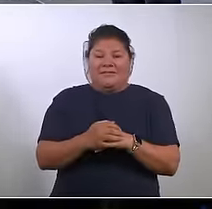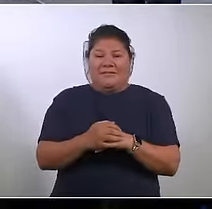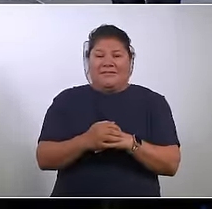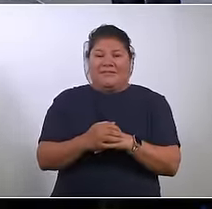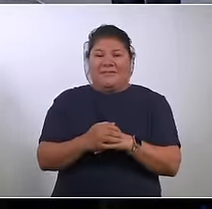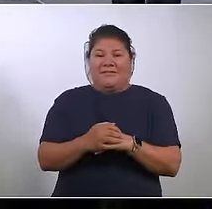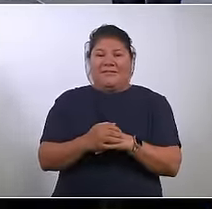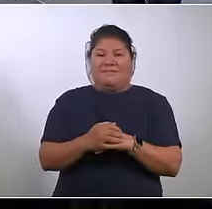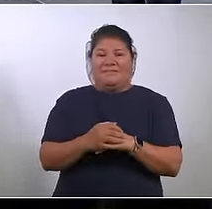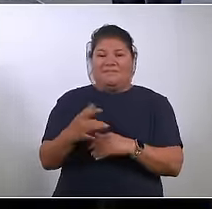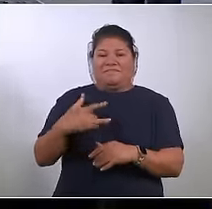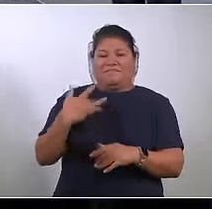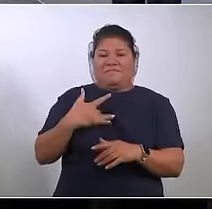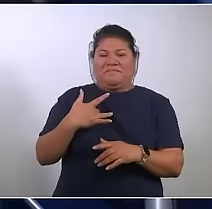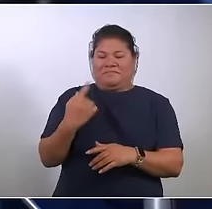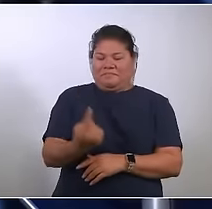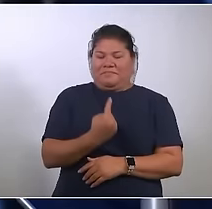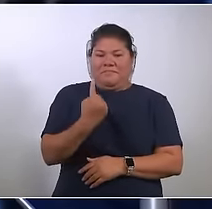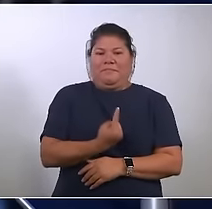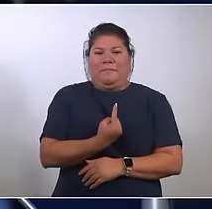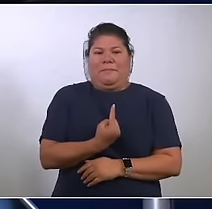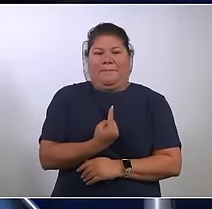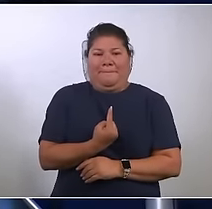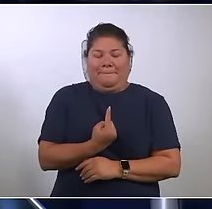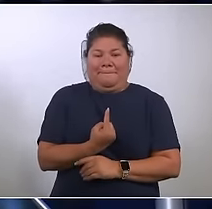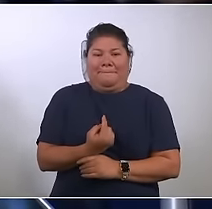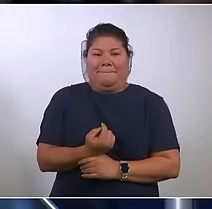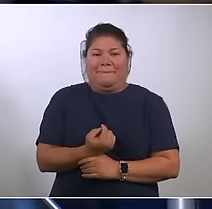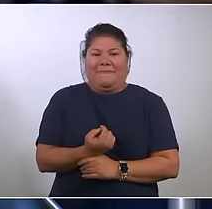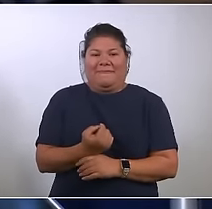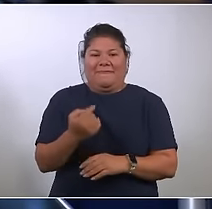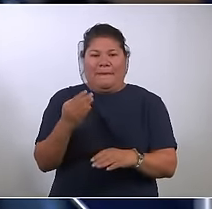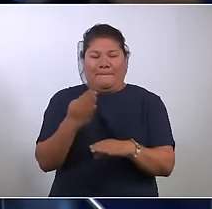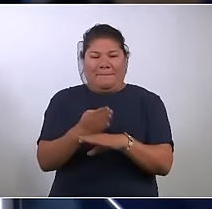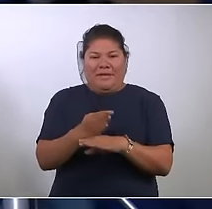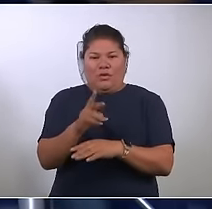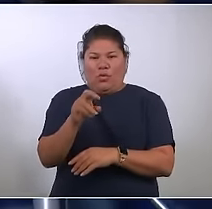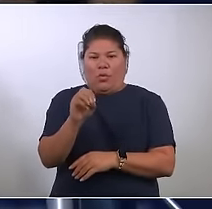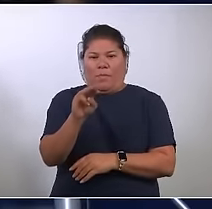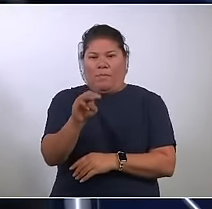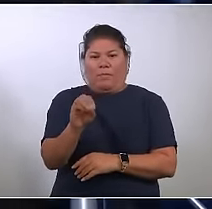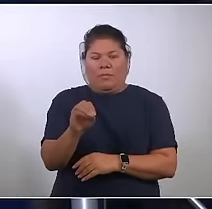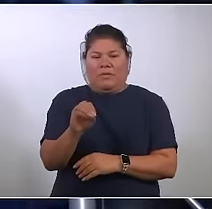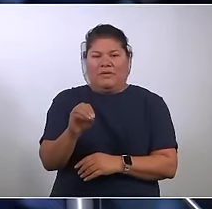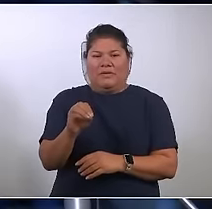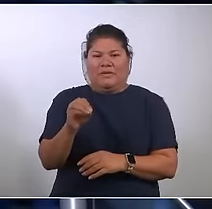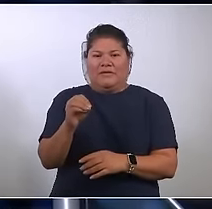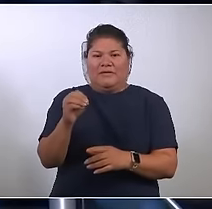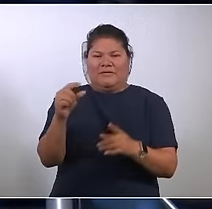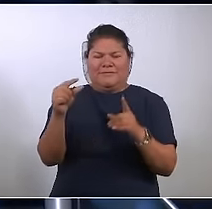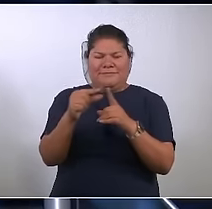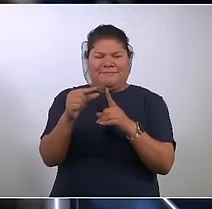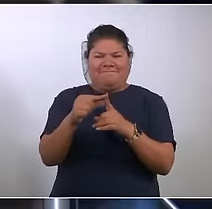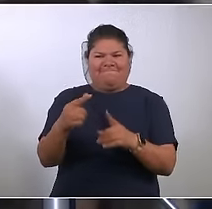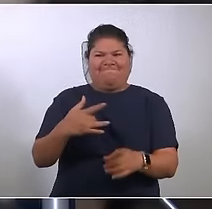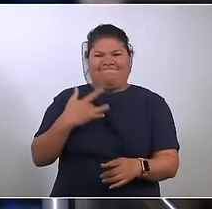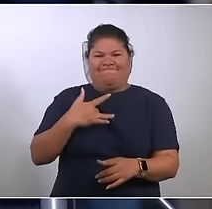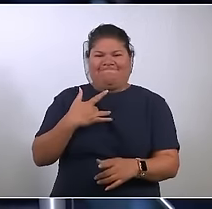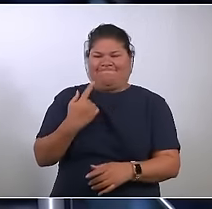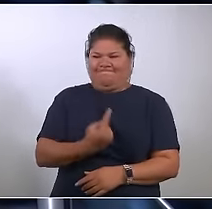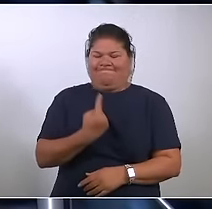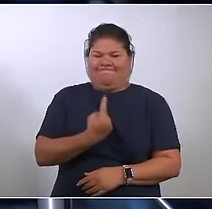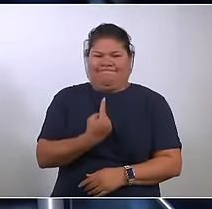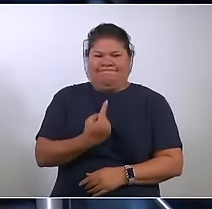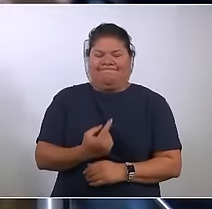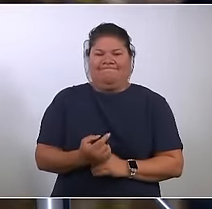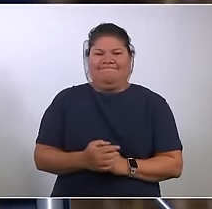Elías. Felt alone. Se sintió solo. Bishop Romo, Obispo Romo, gave us a word and said, "I felt alone." Nos dio